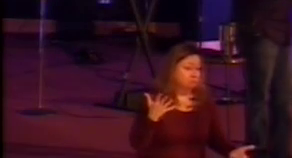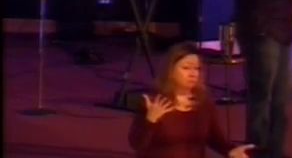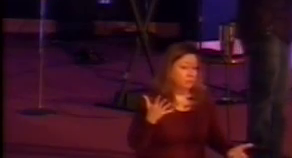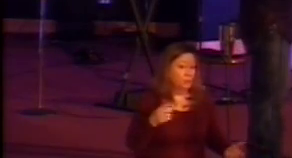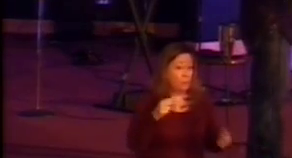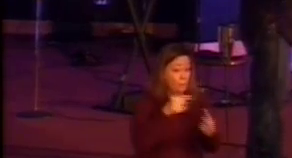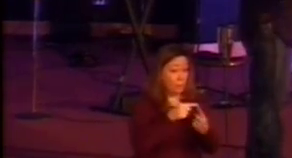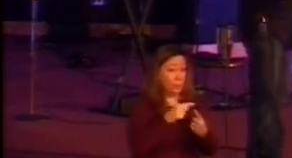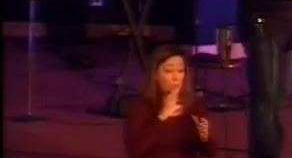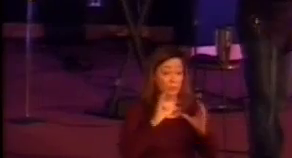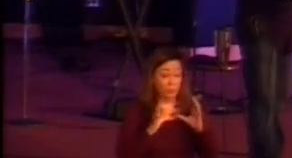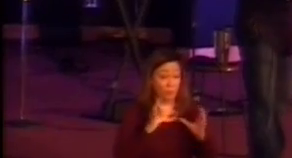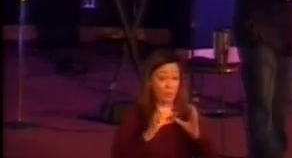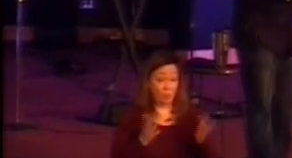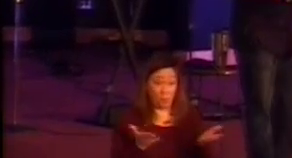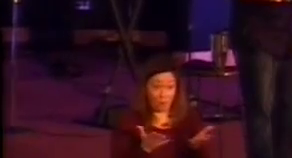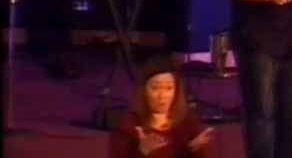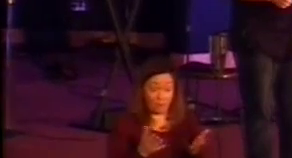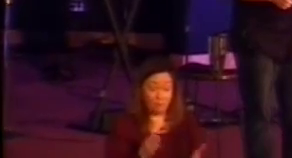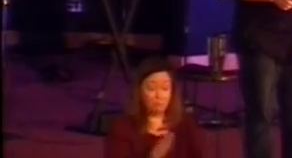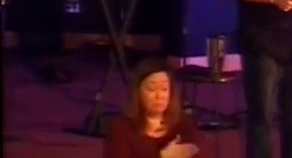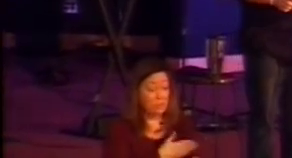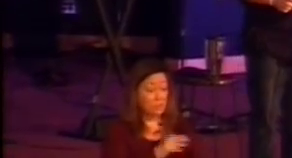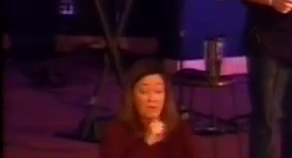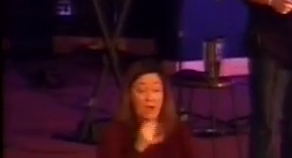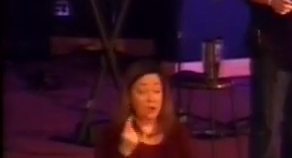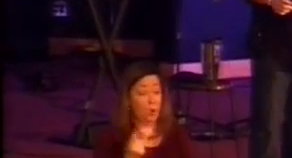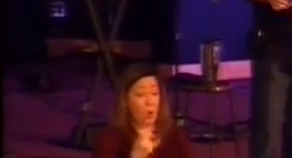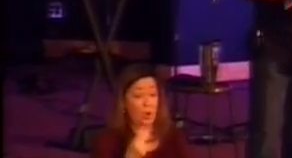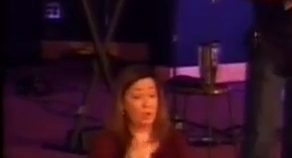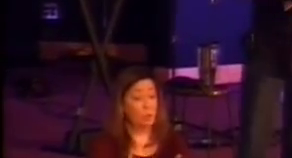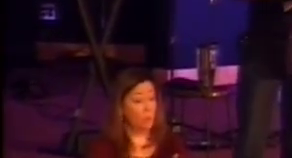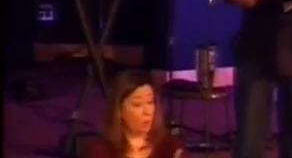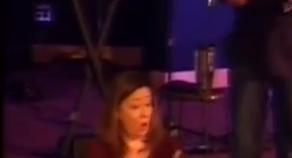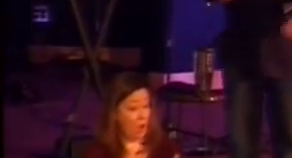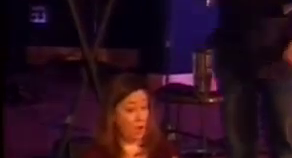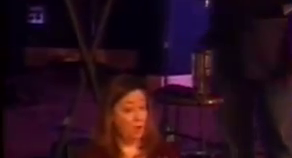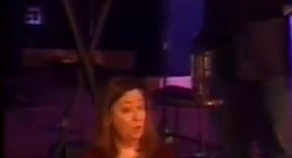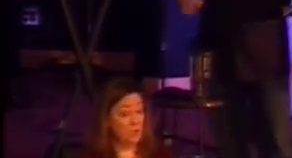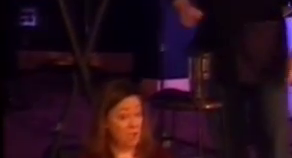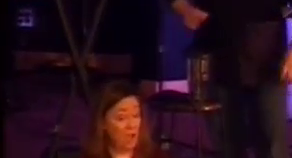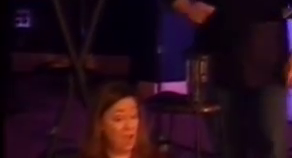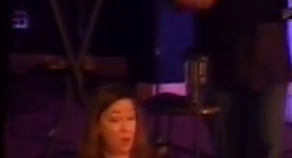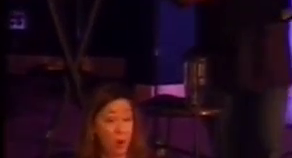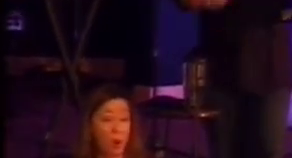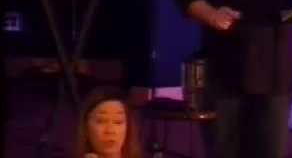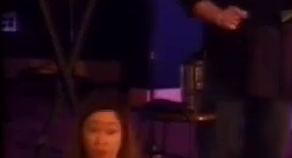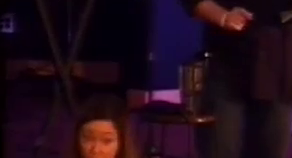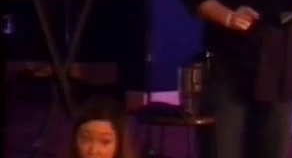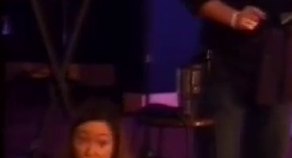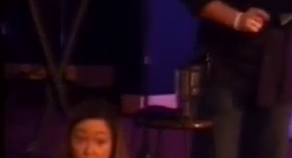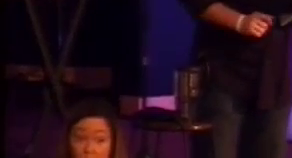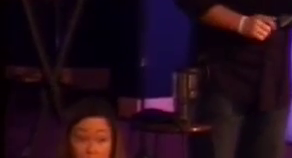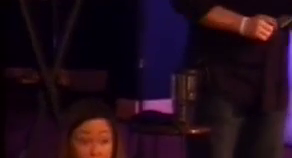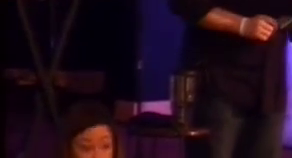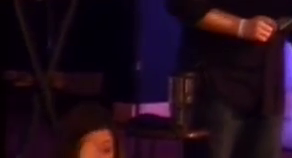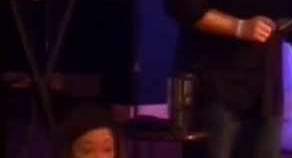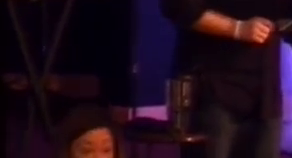I want to communicate is that music is not the only means by which we can or even should worship